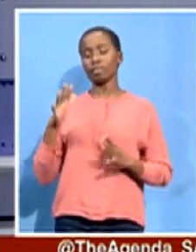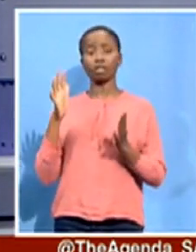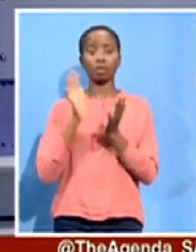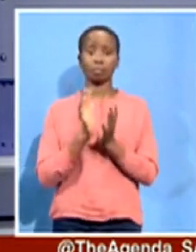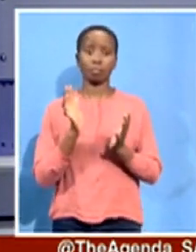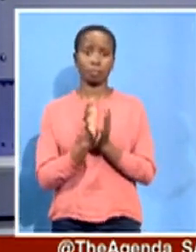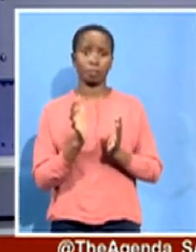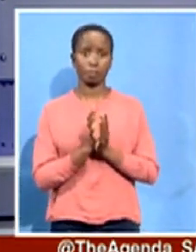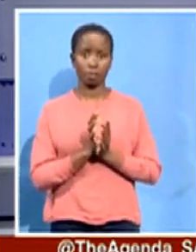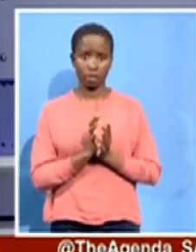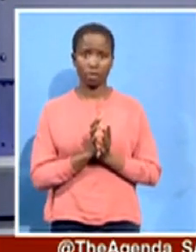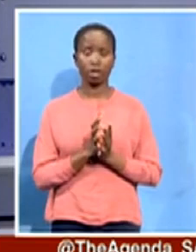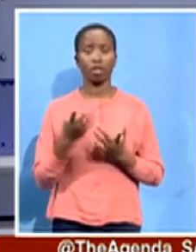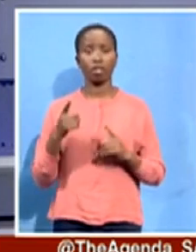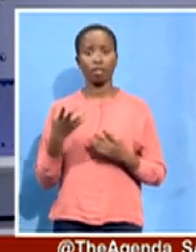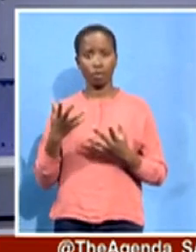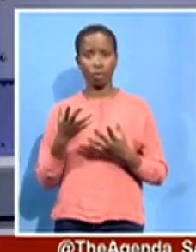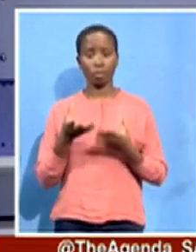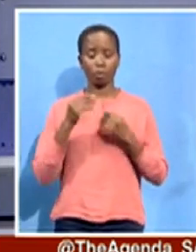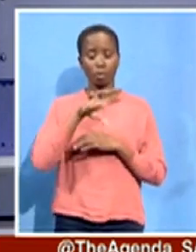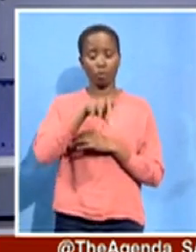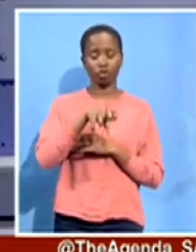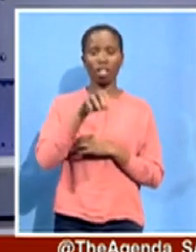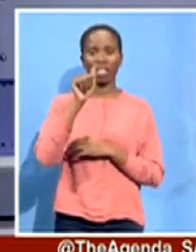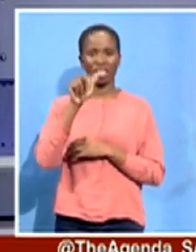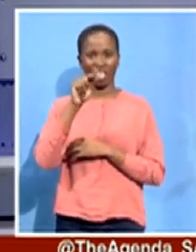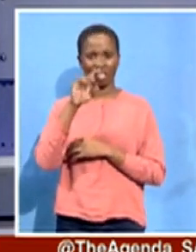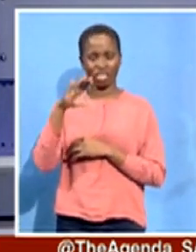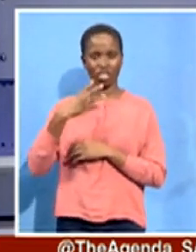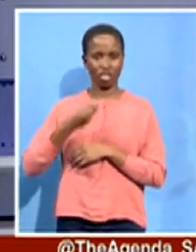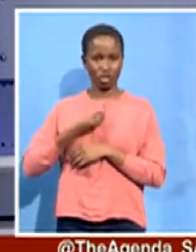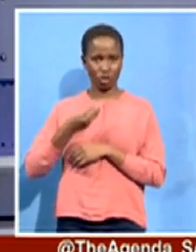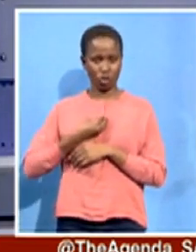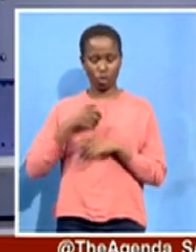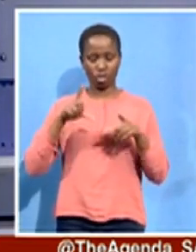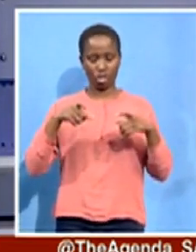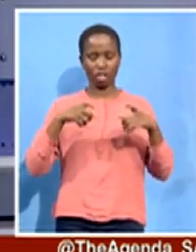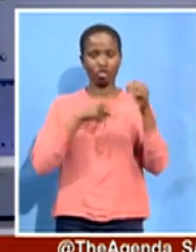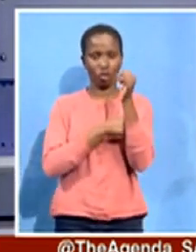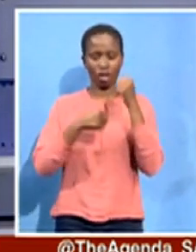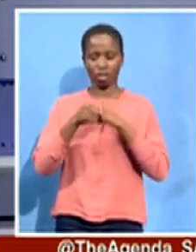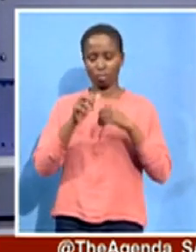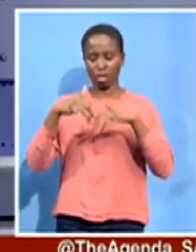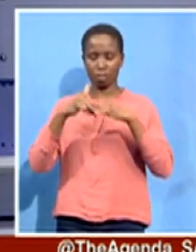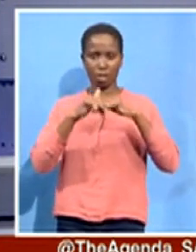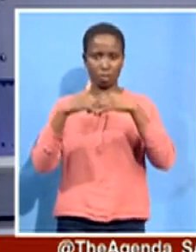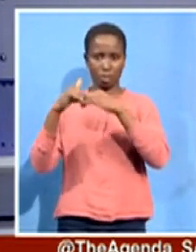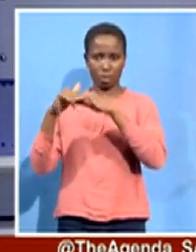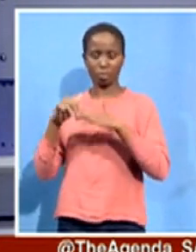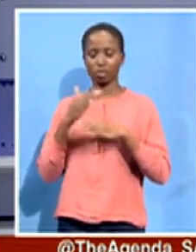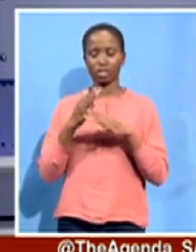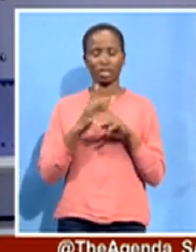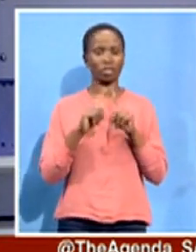provincial ANC Youth League structures. The task team has made it clear it won't fight factional battles of ANC